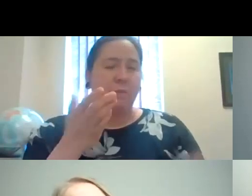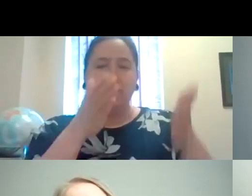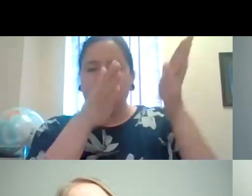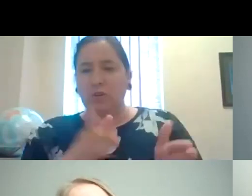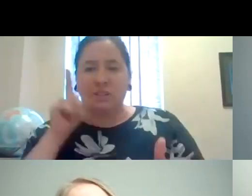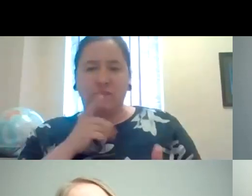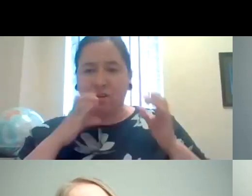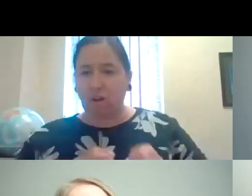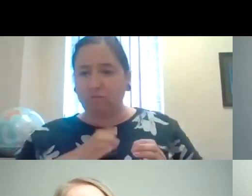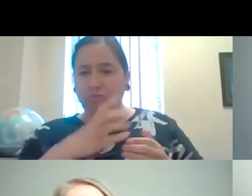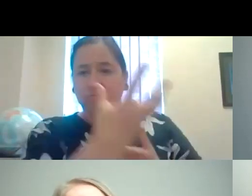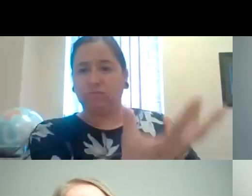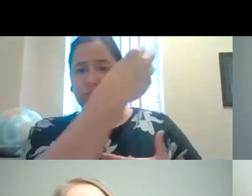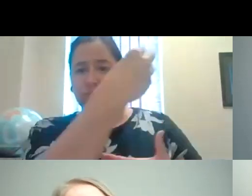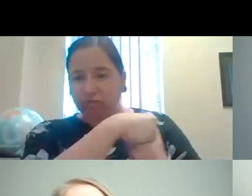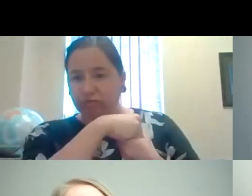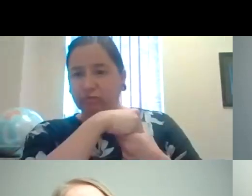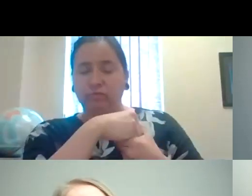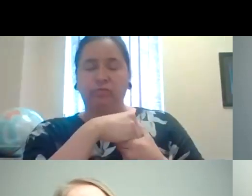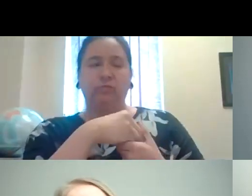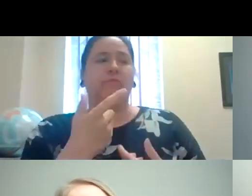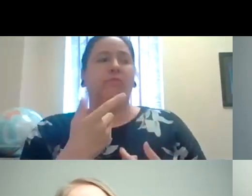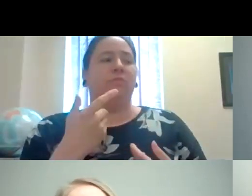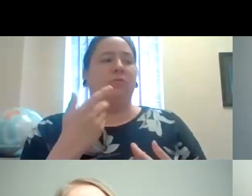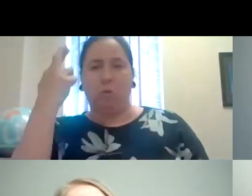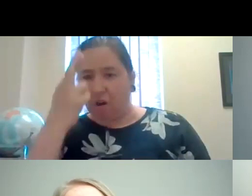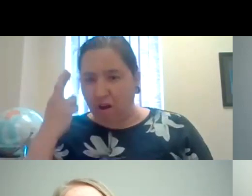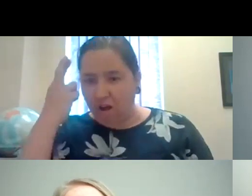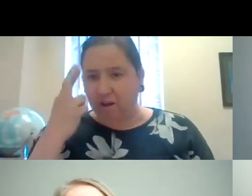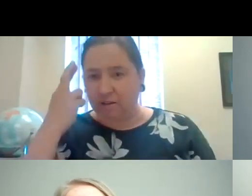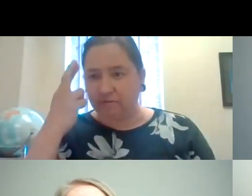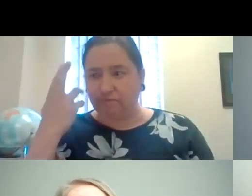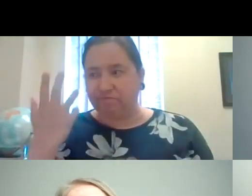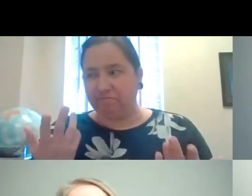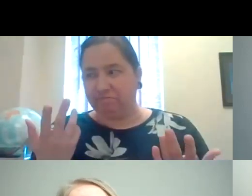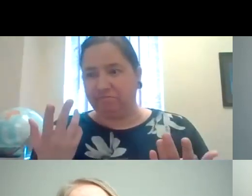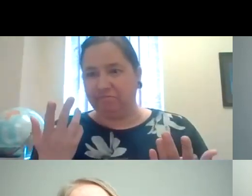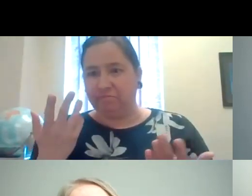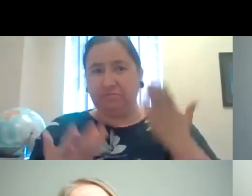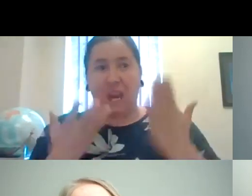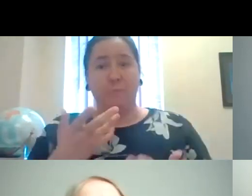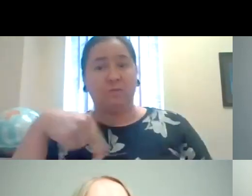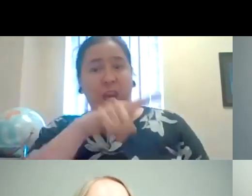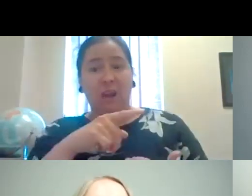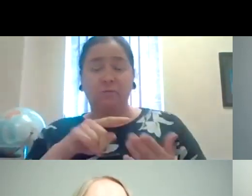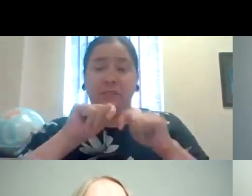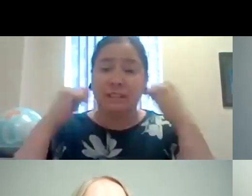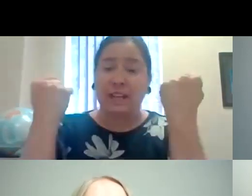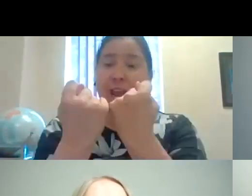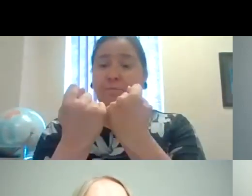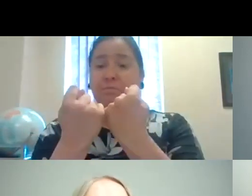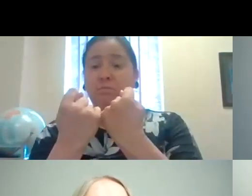noticed, for example, that a deaf client would be involved in a situation, and then they realize